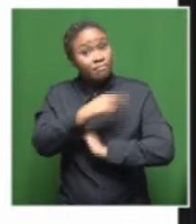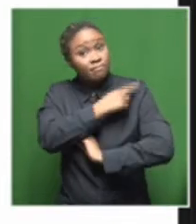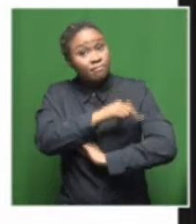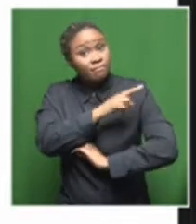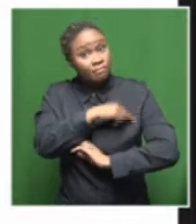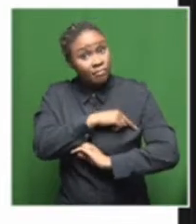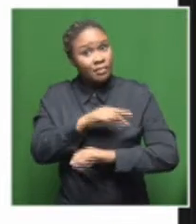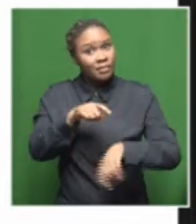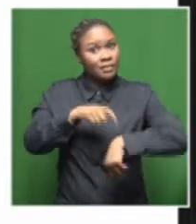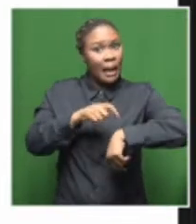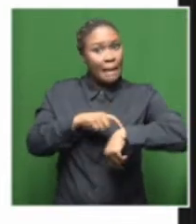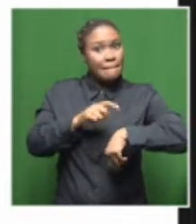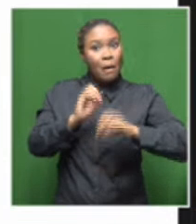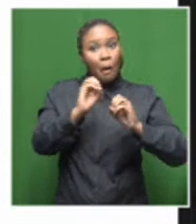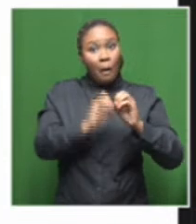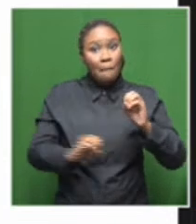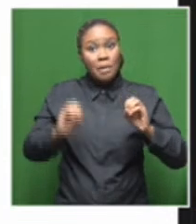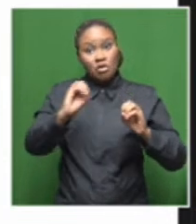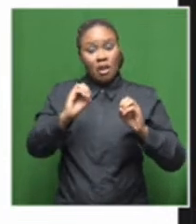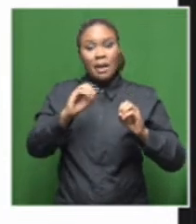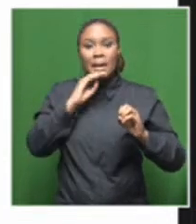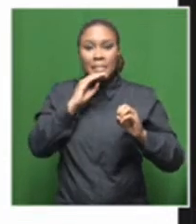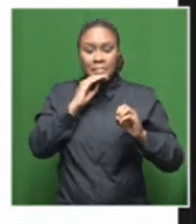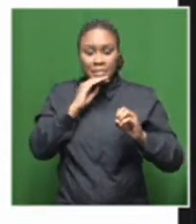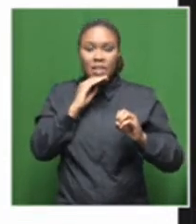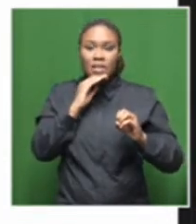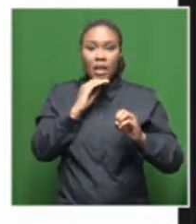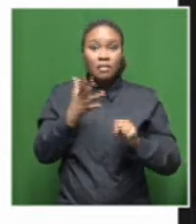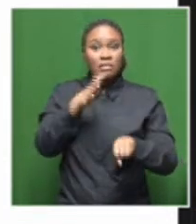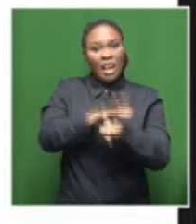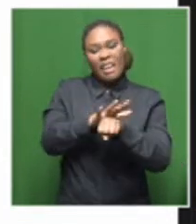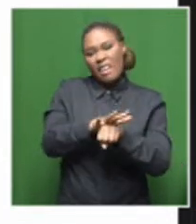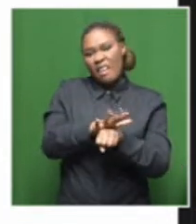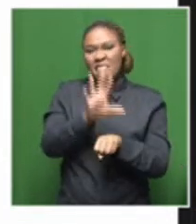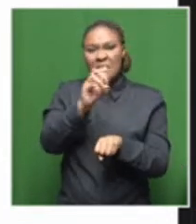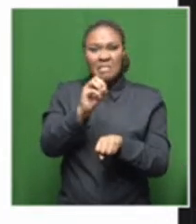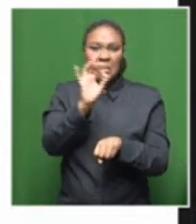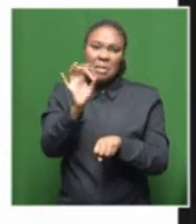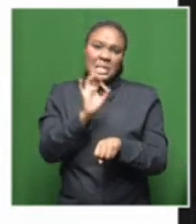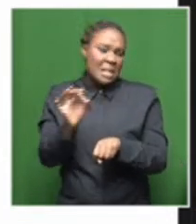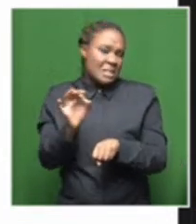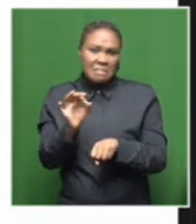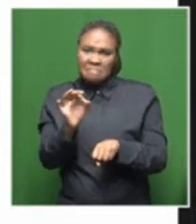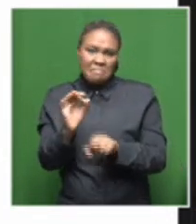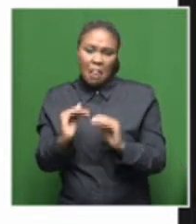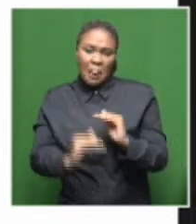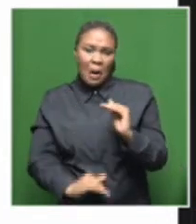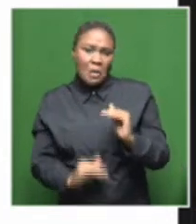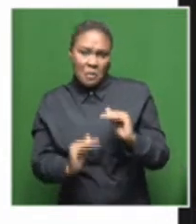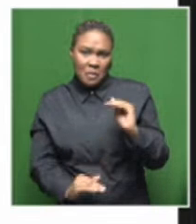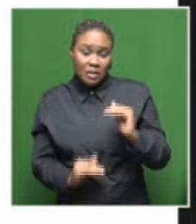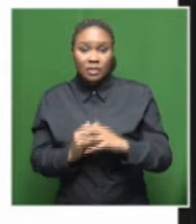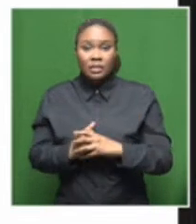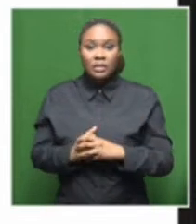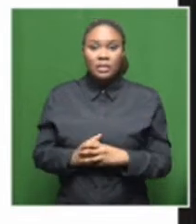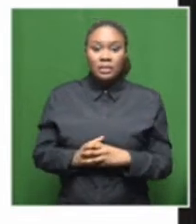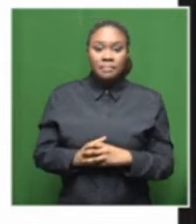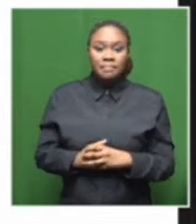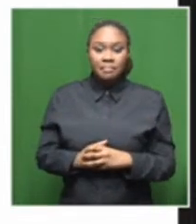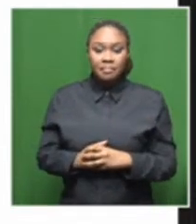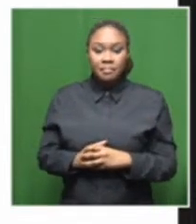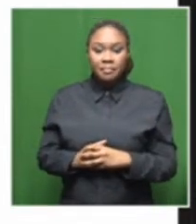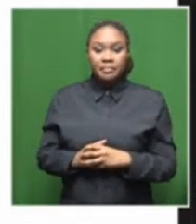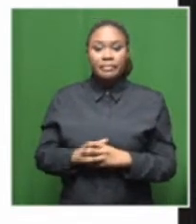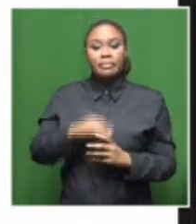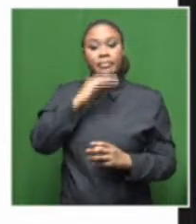Omicron dominated, you had a 50% lower risk of dying. And so, I think what has already been reported in the literature